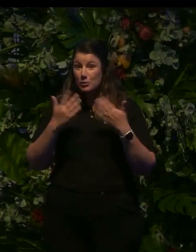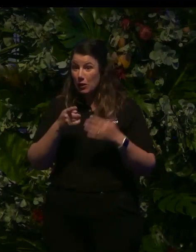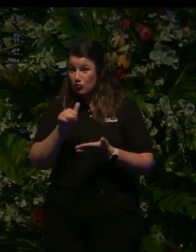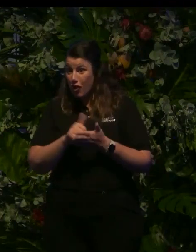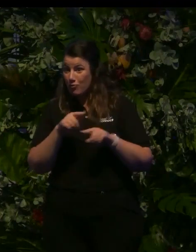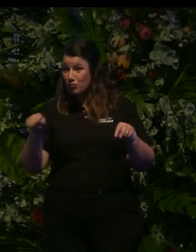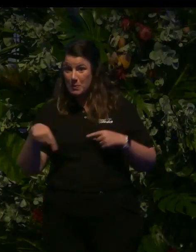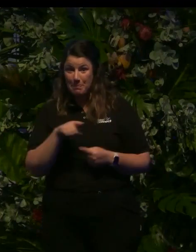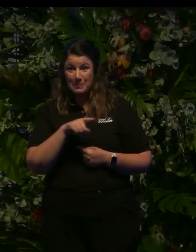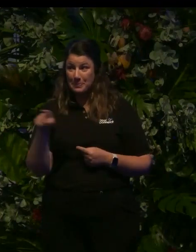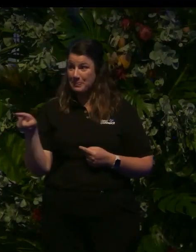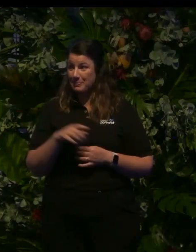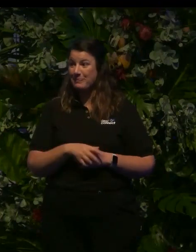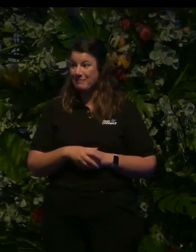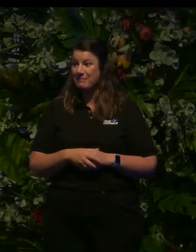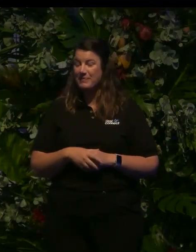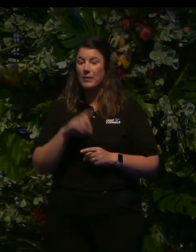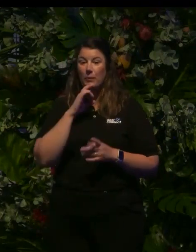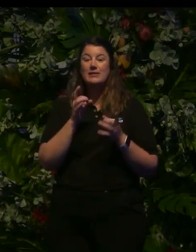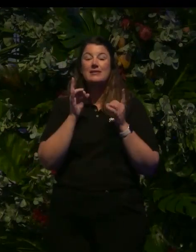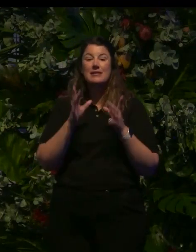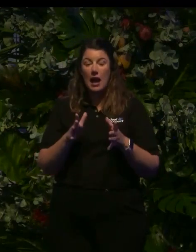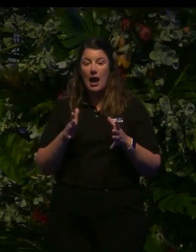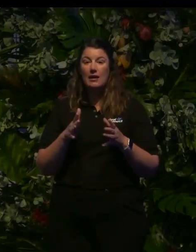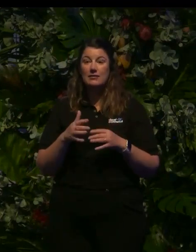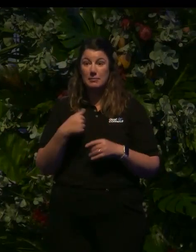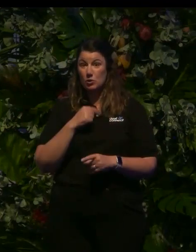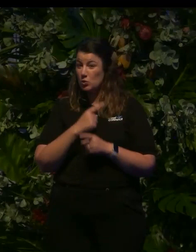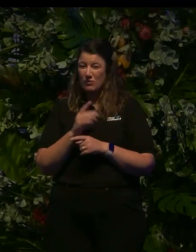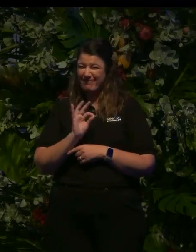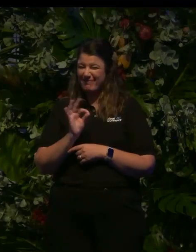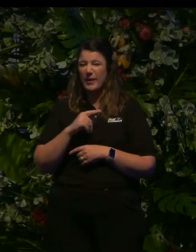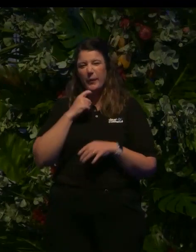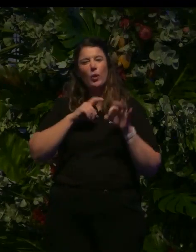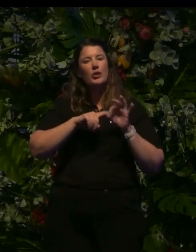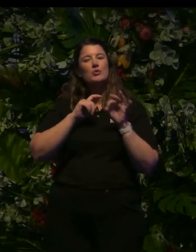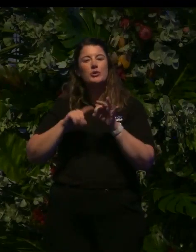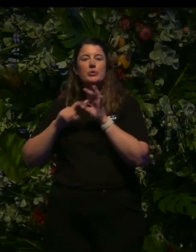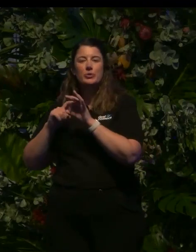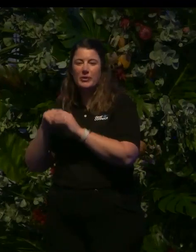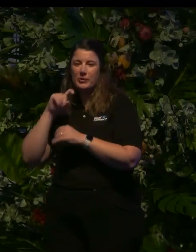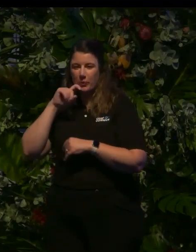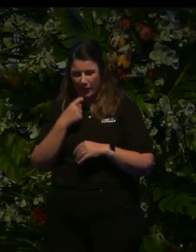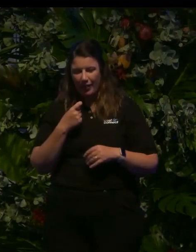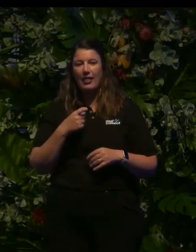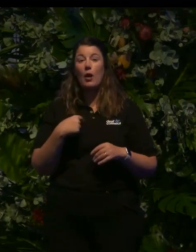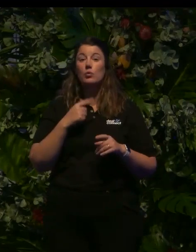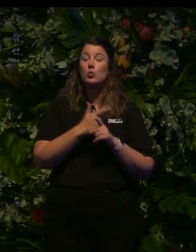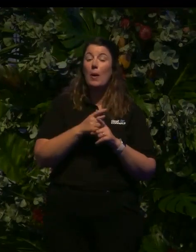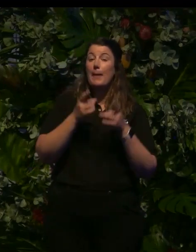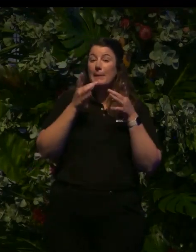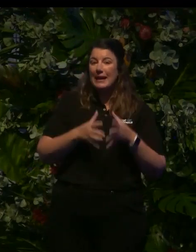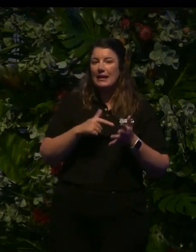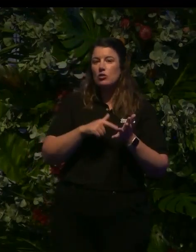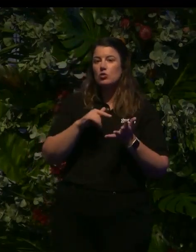and we're going to start off. I won't talk much. I'm going to ask a lot of questions, but I will talk at the beginning just to